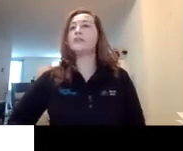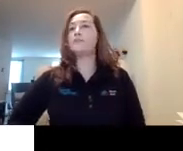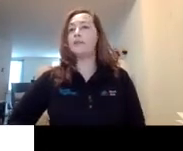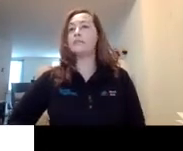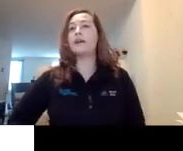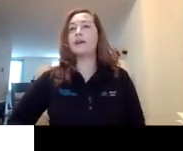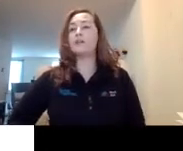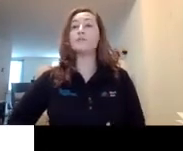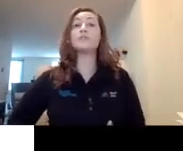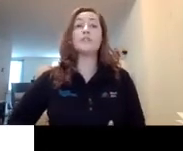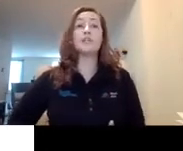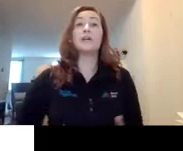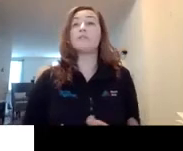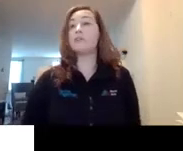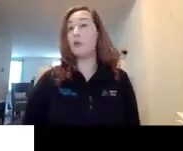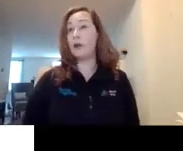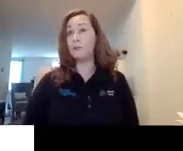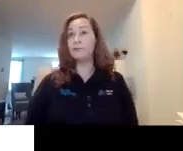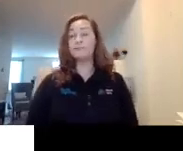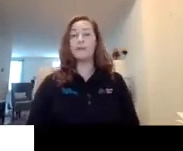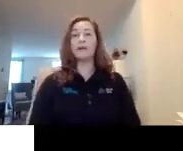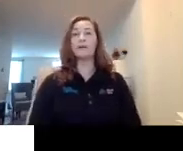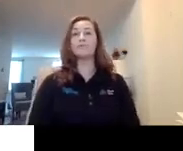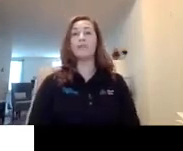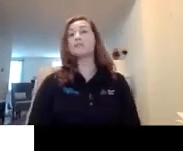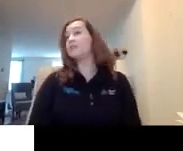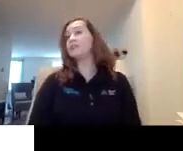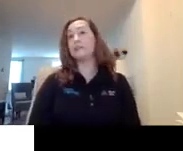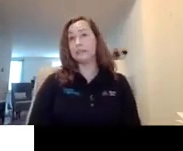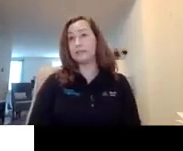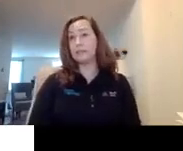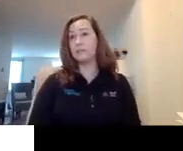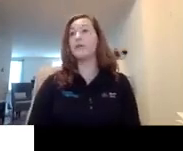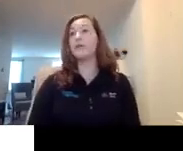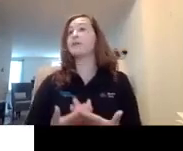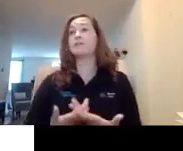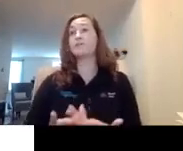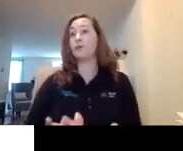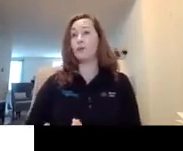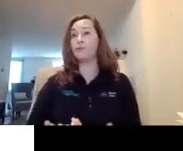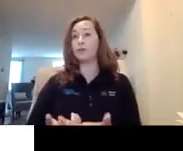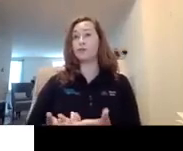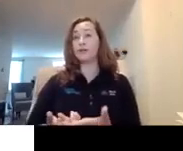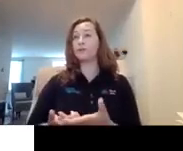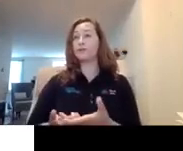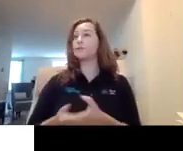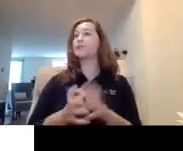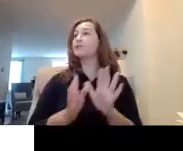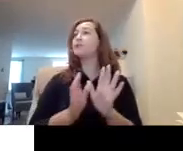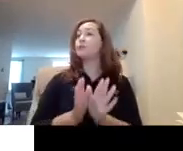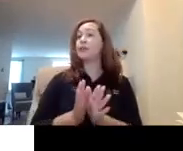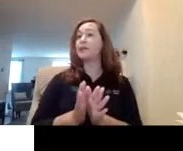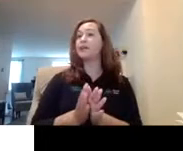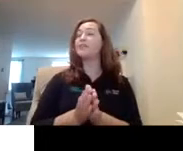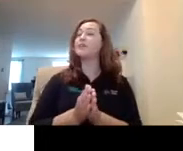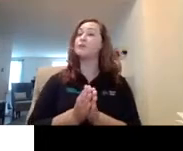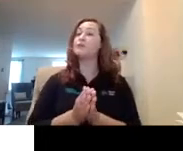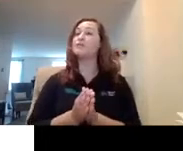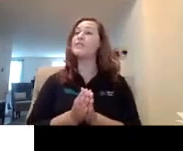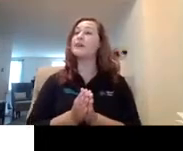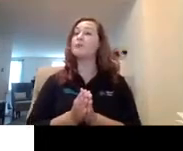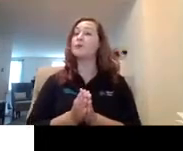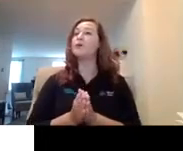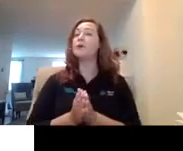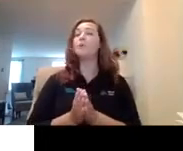interpreting at the bedside was still a requirement. And still is. The pandemic is not over, right? We took a little break, I think,